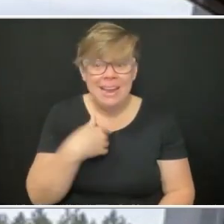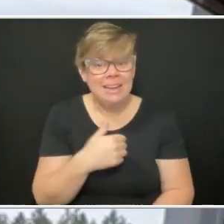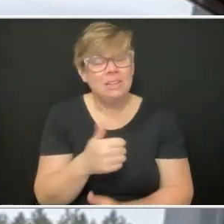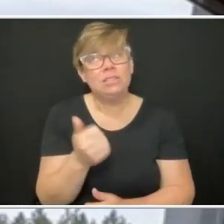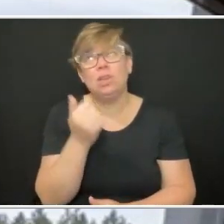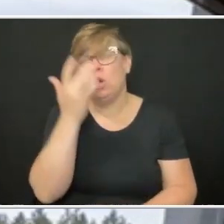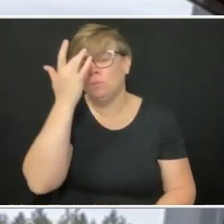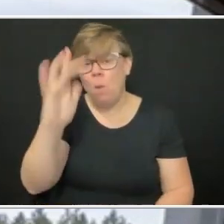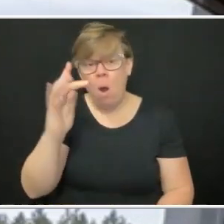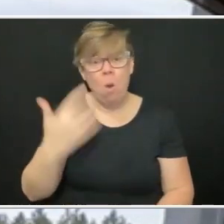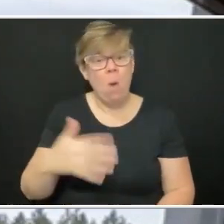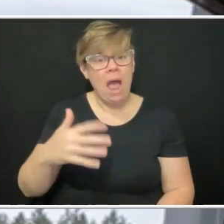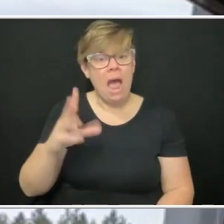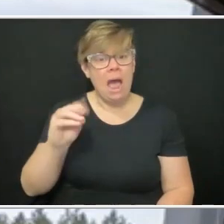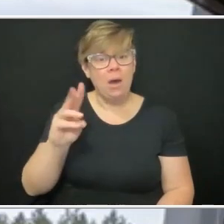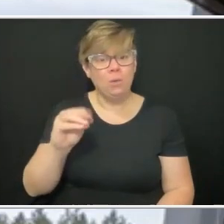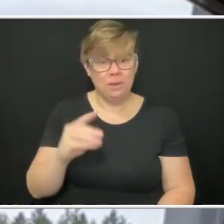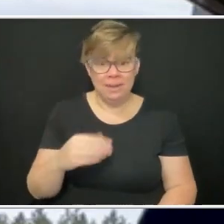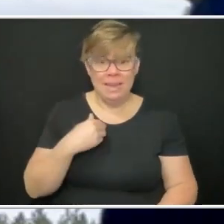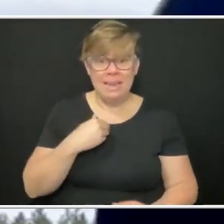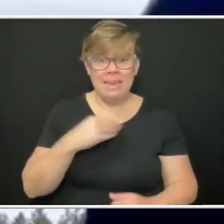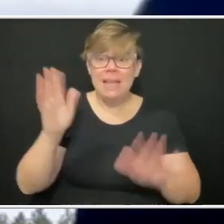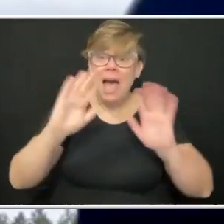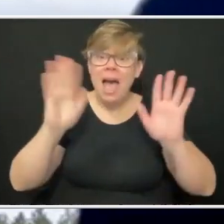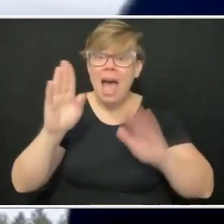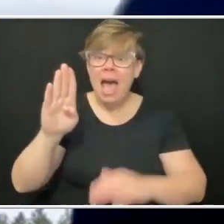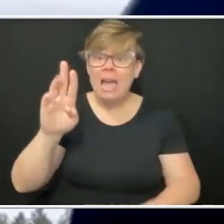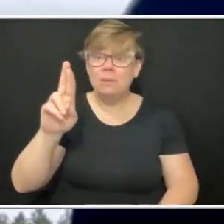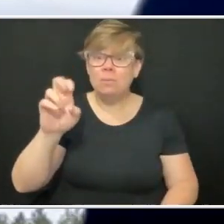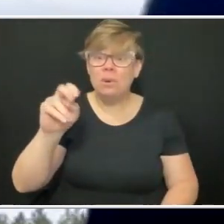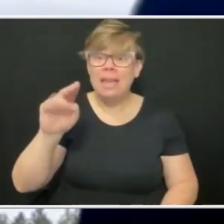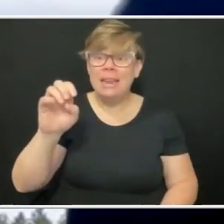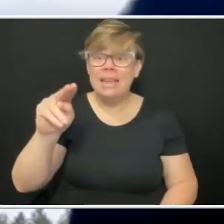meet. He's extraordinarily bright. Hey, Brendon.